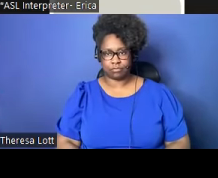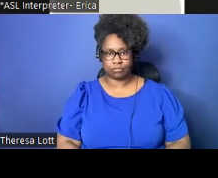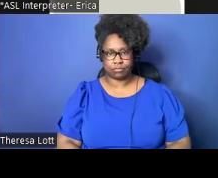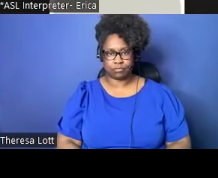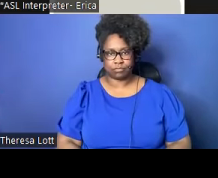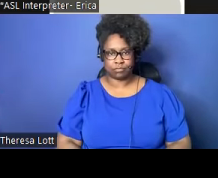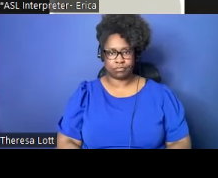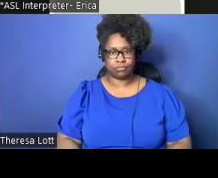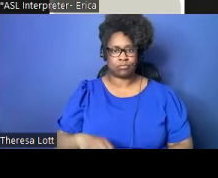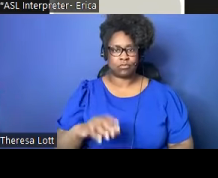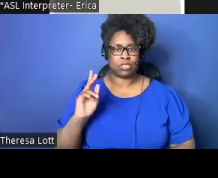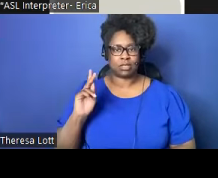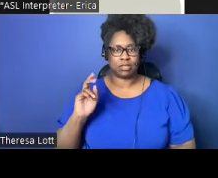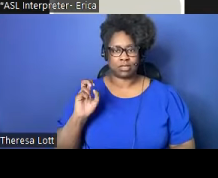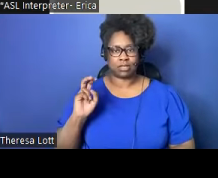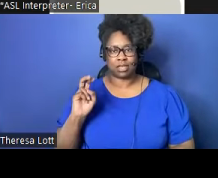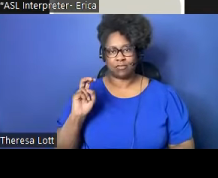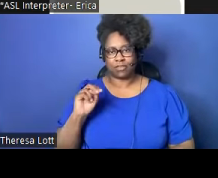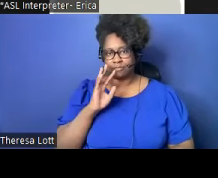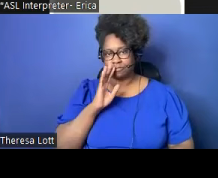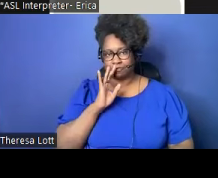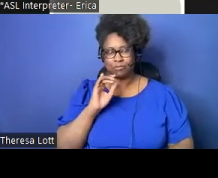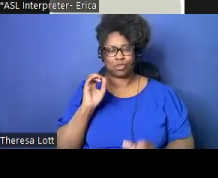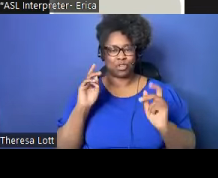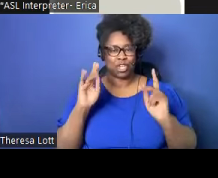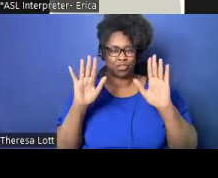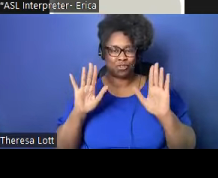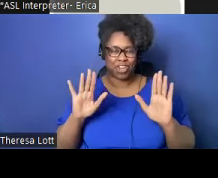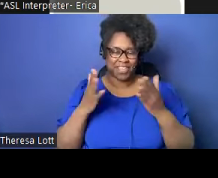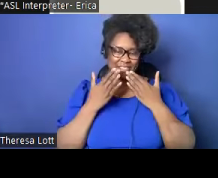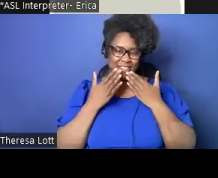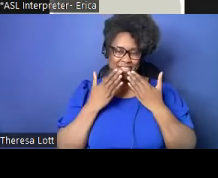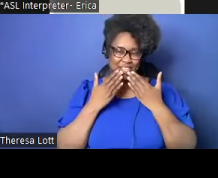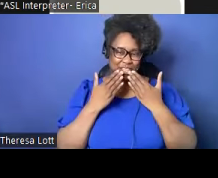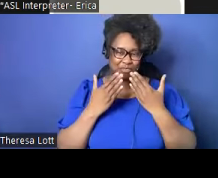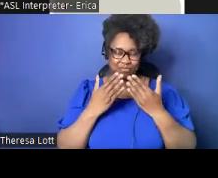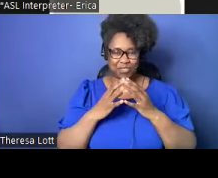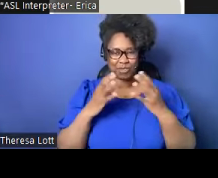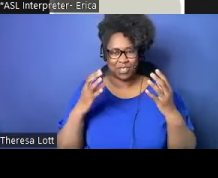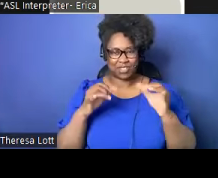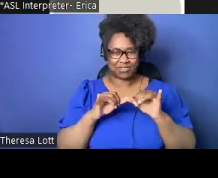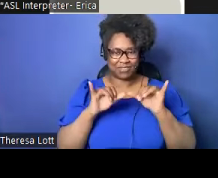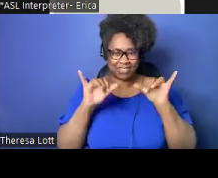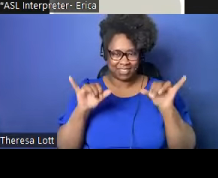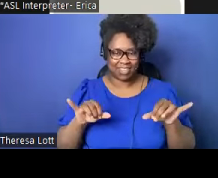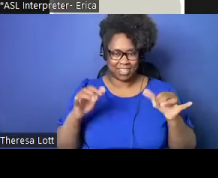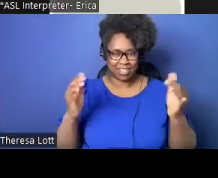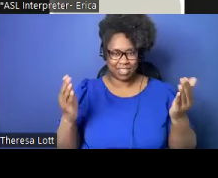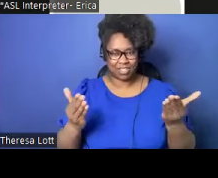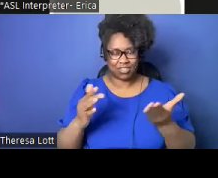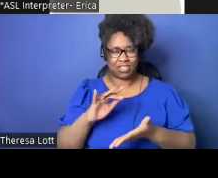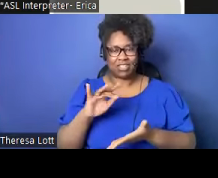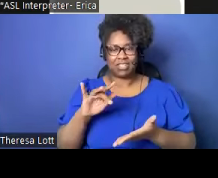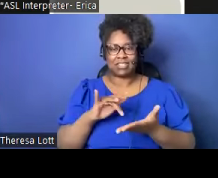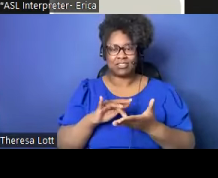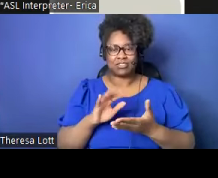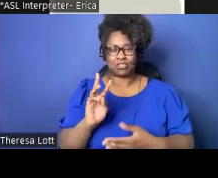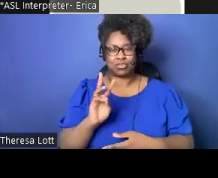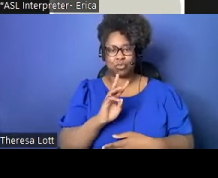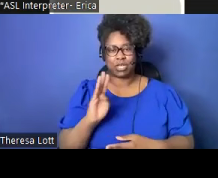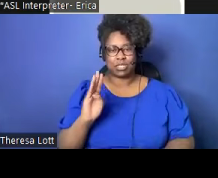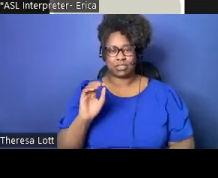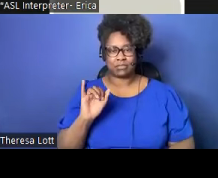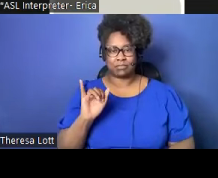Okay, great. Thanks so much, everyone, for staying with us here in the Central and West